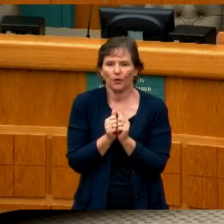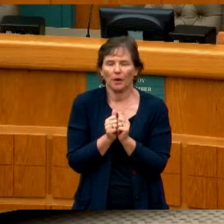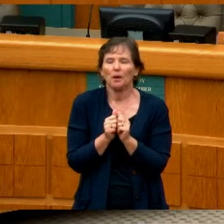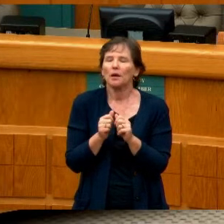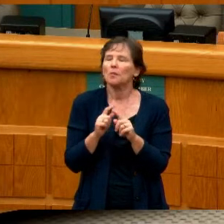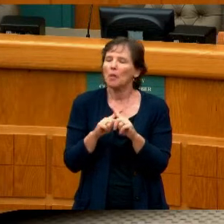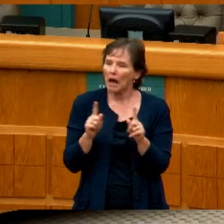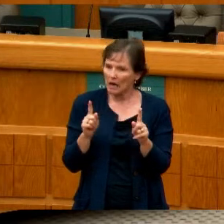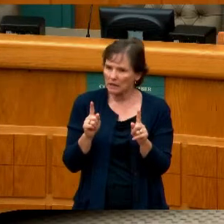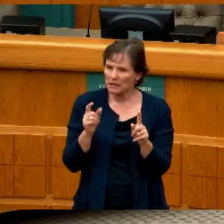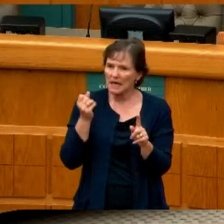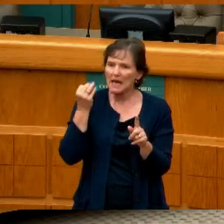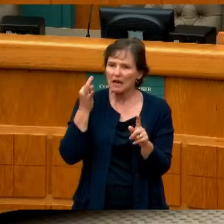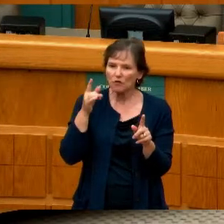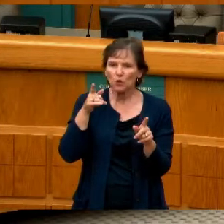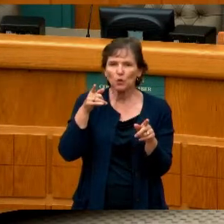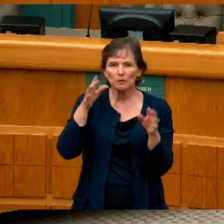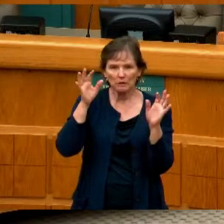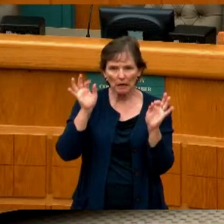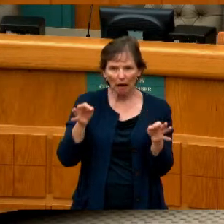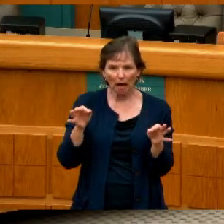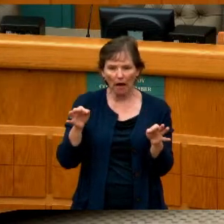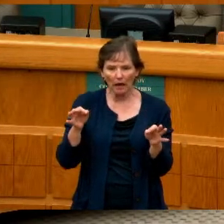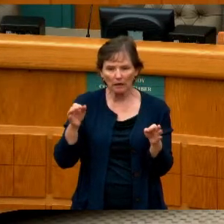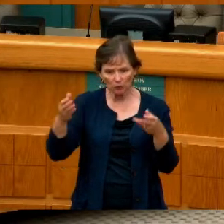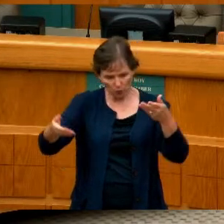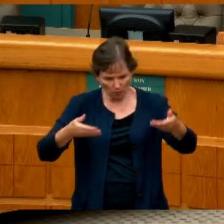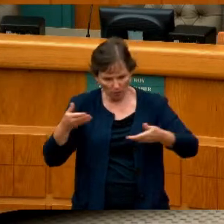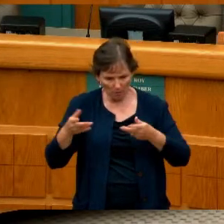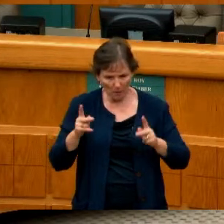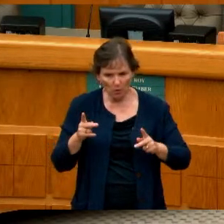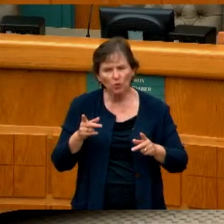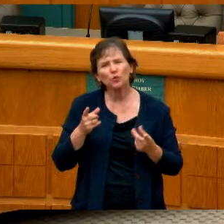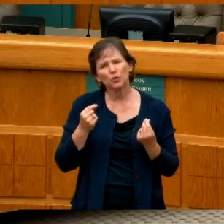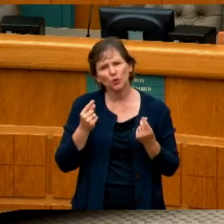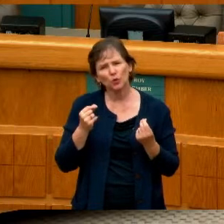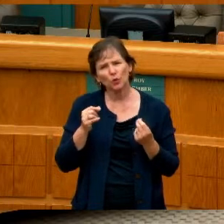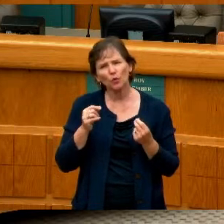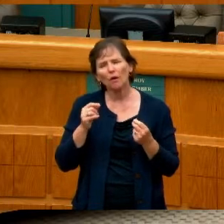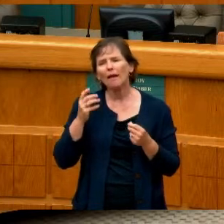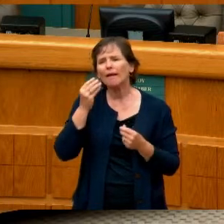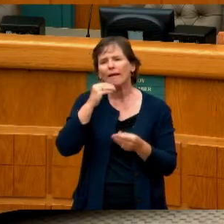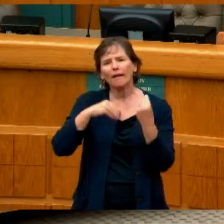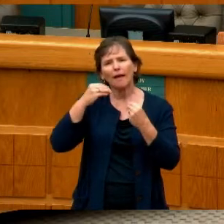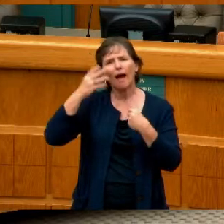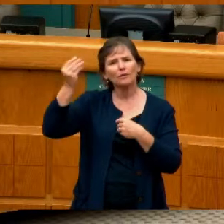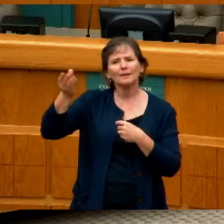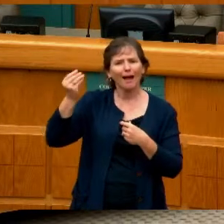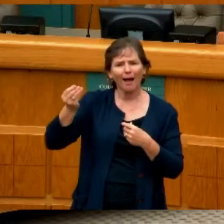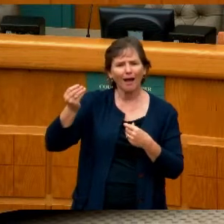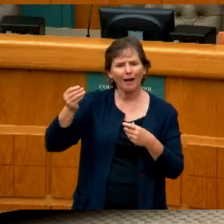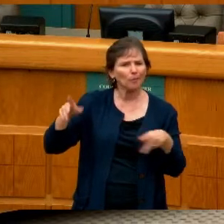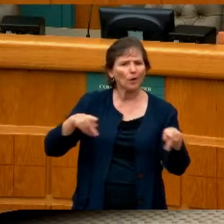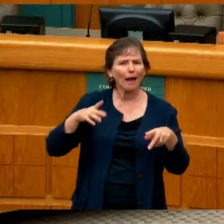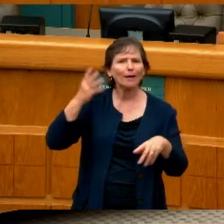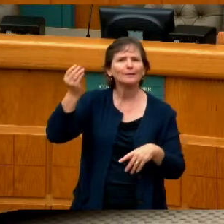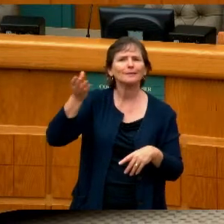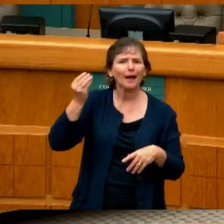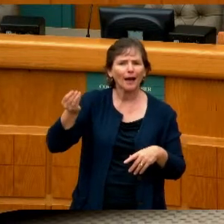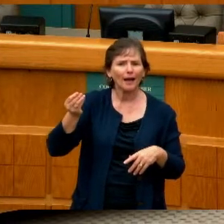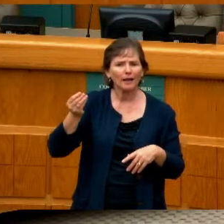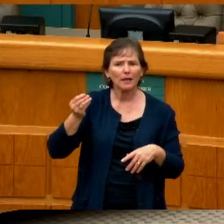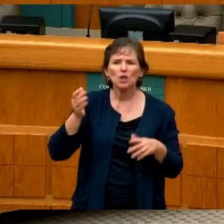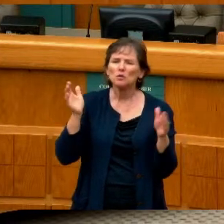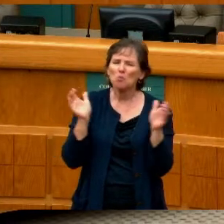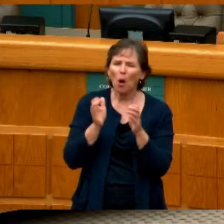that you celebrate only with those individuals who live in your household. However, if you choose to host a